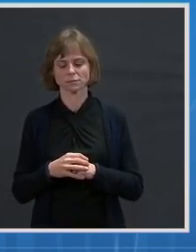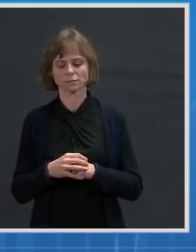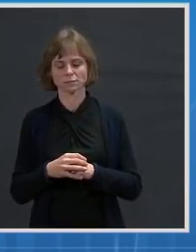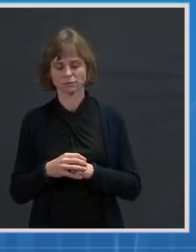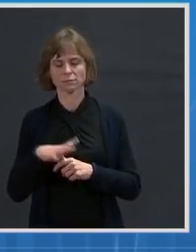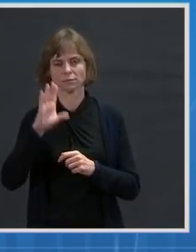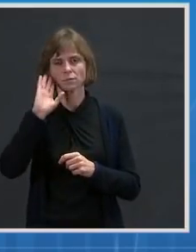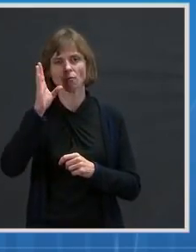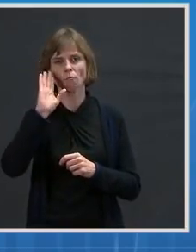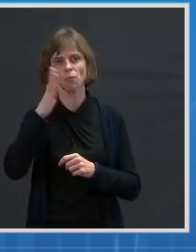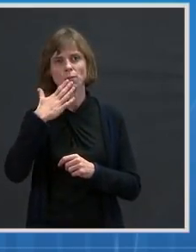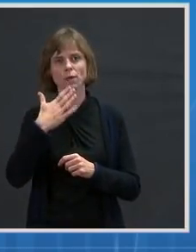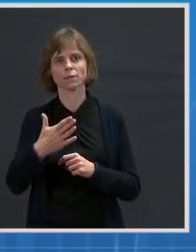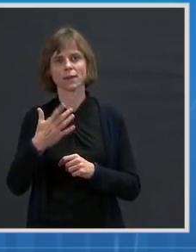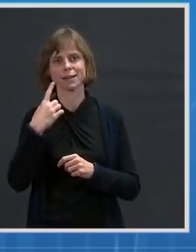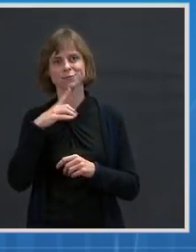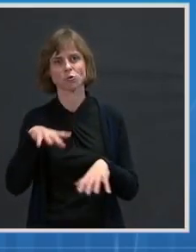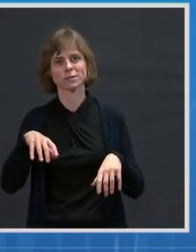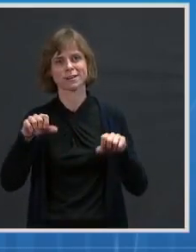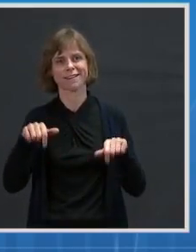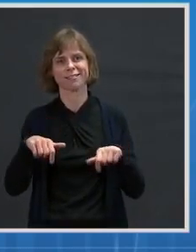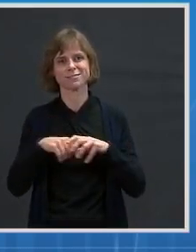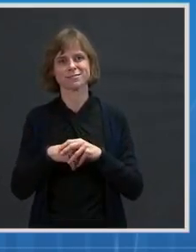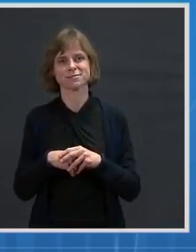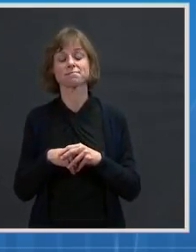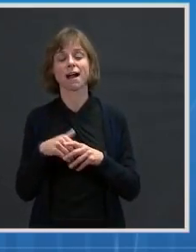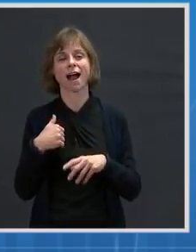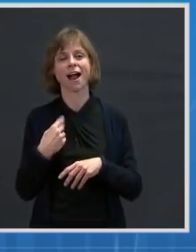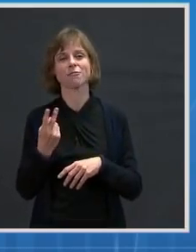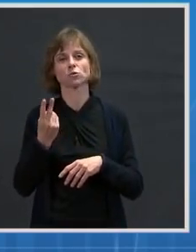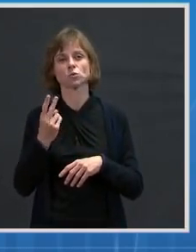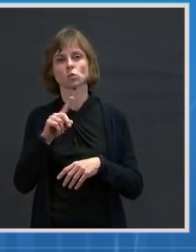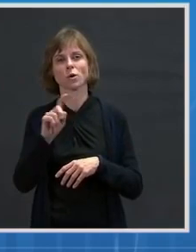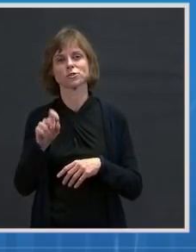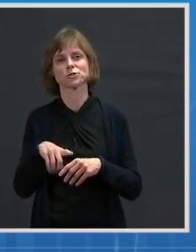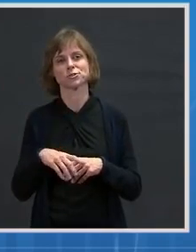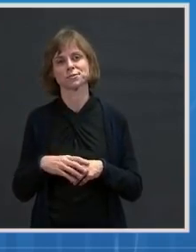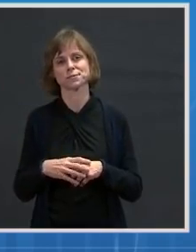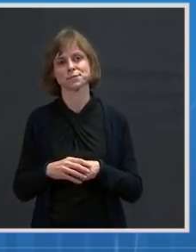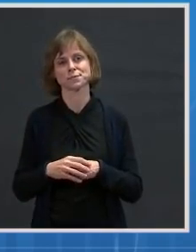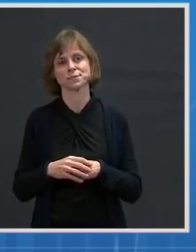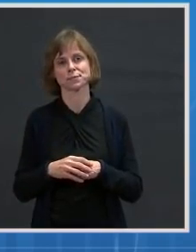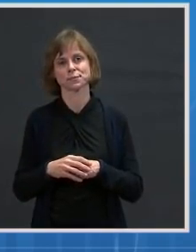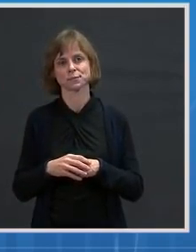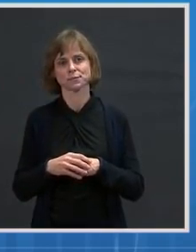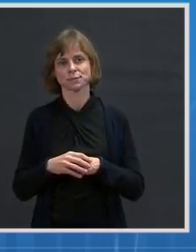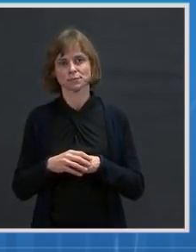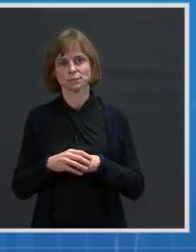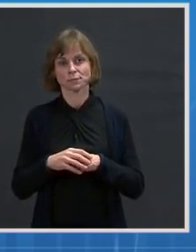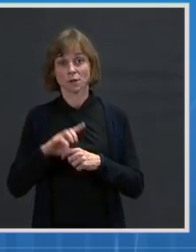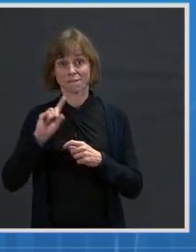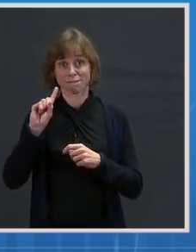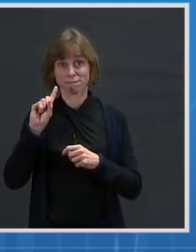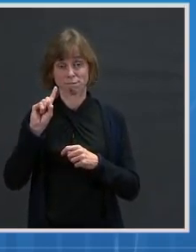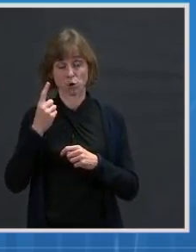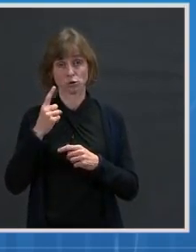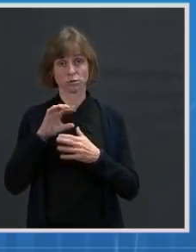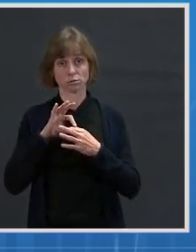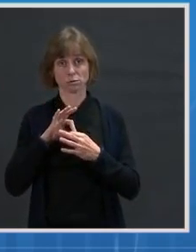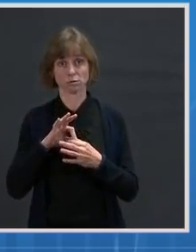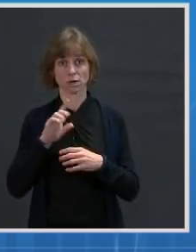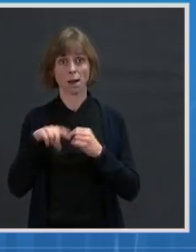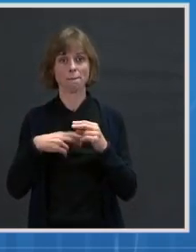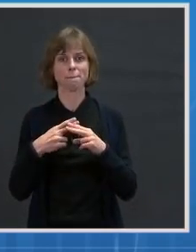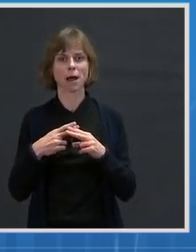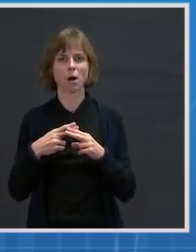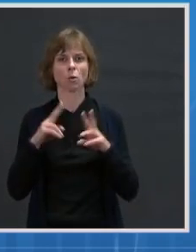Hey there. Thanks so much for doing this. I have two questions for you all. The first question is about